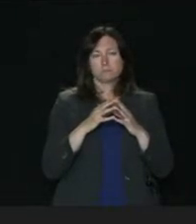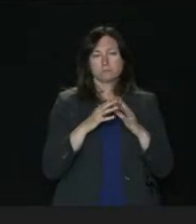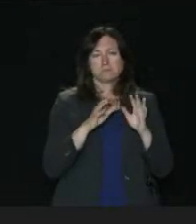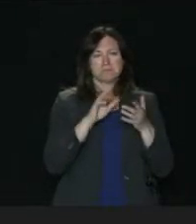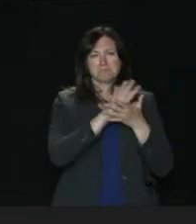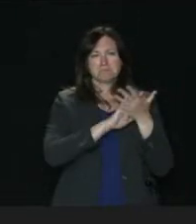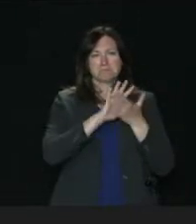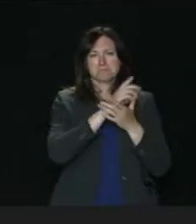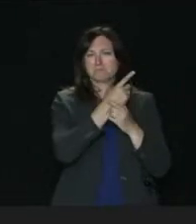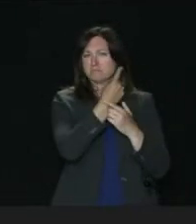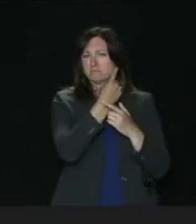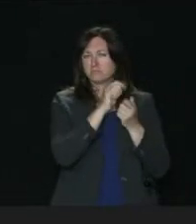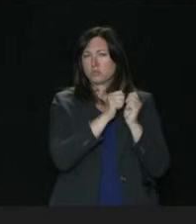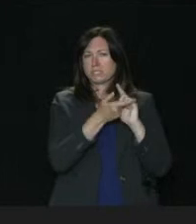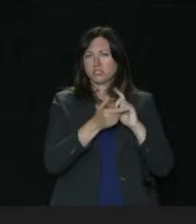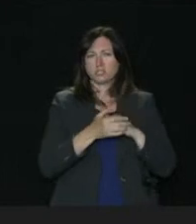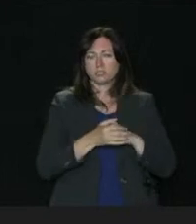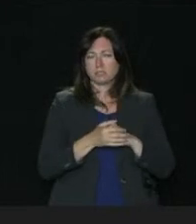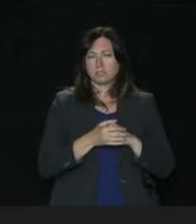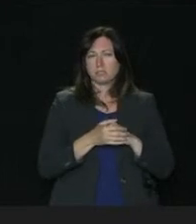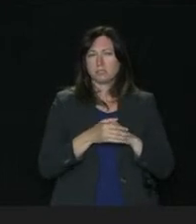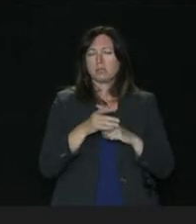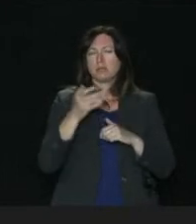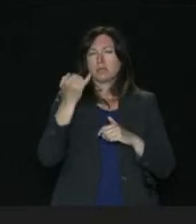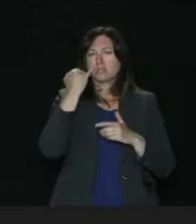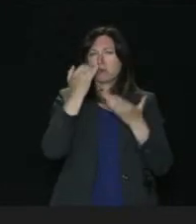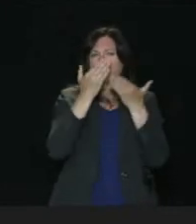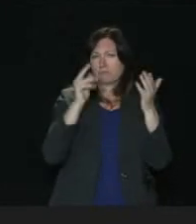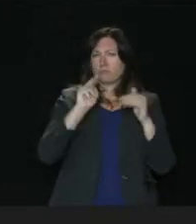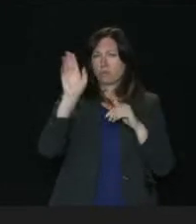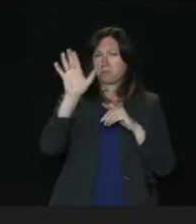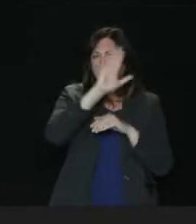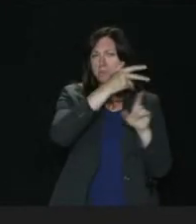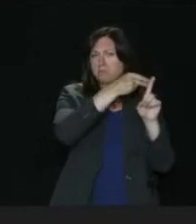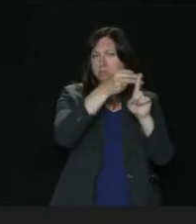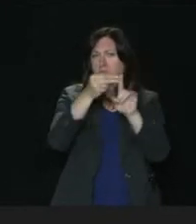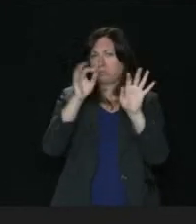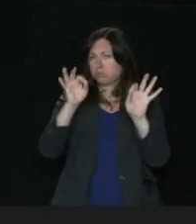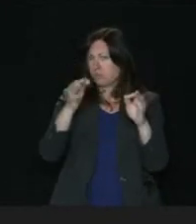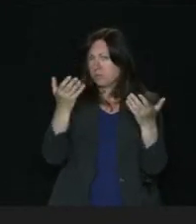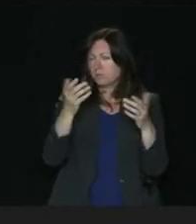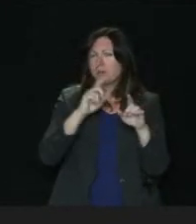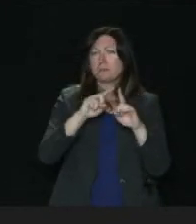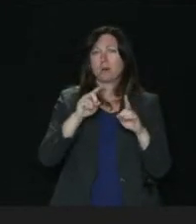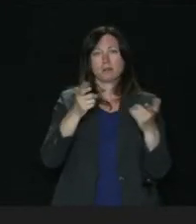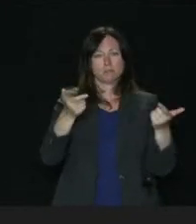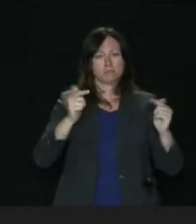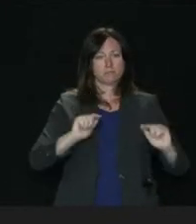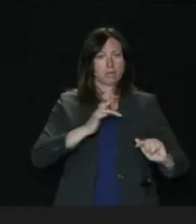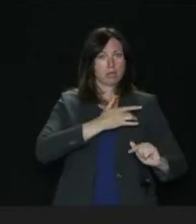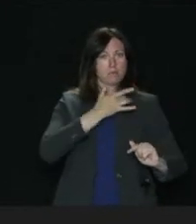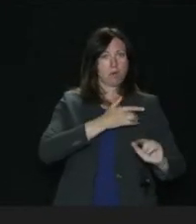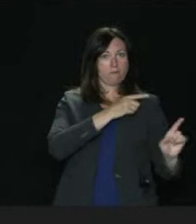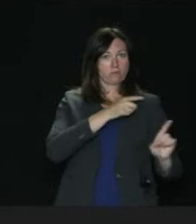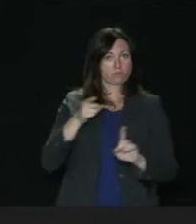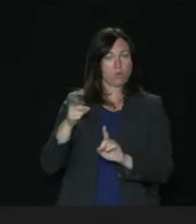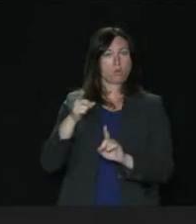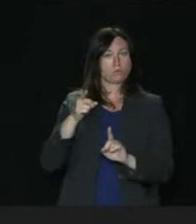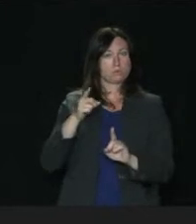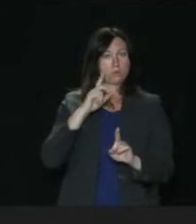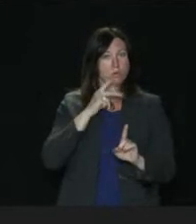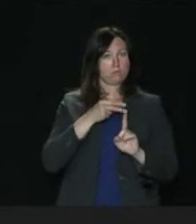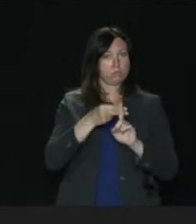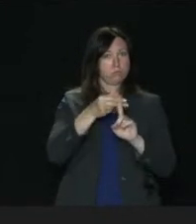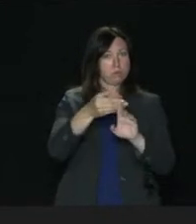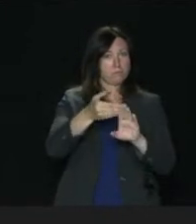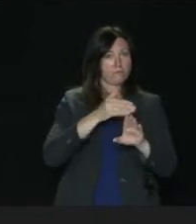rate of vaccination, it seems that the province's goals will be met even before September. So